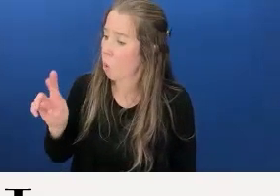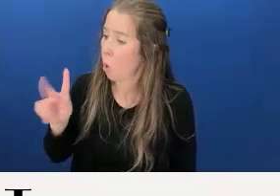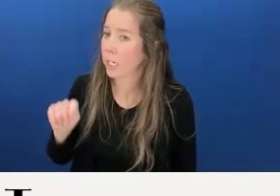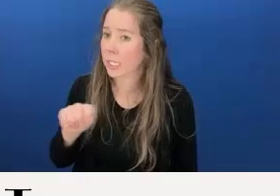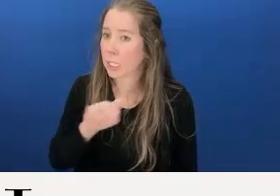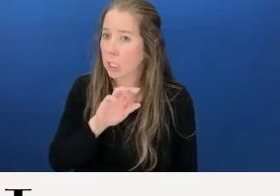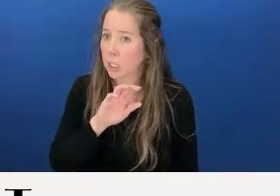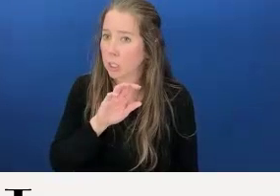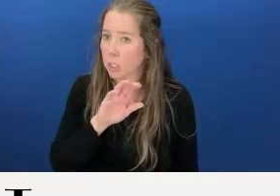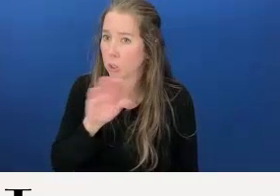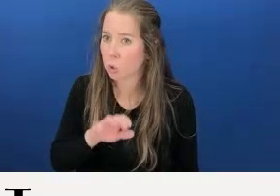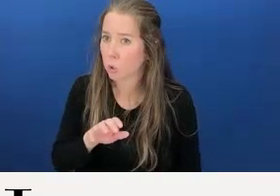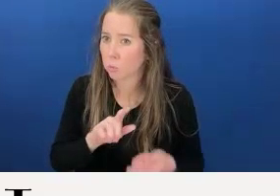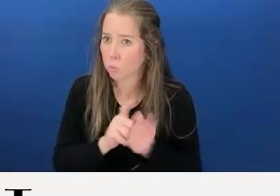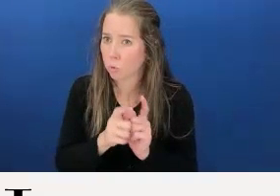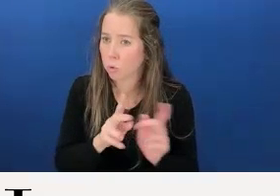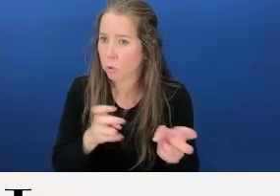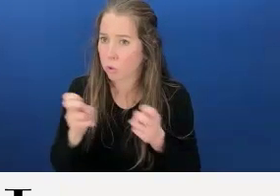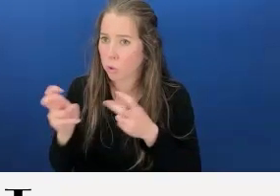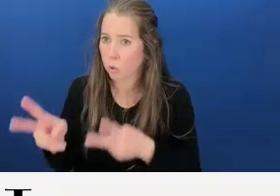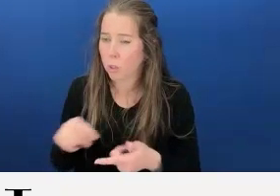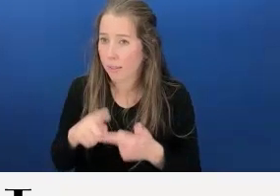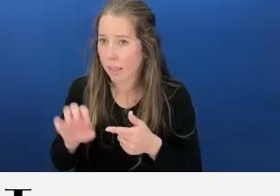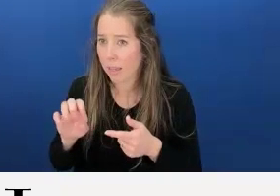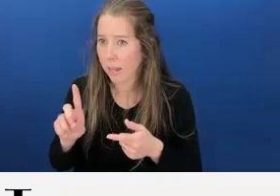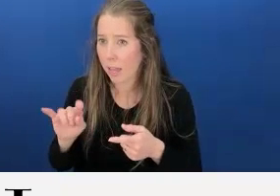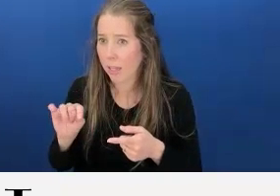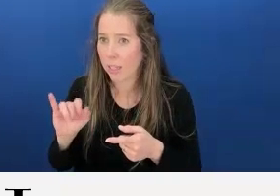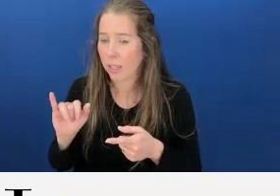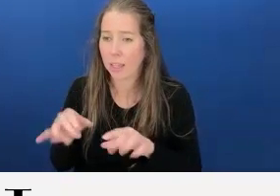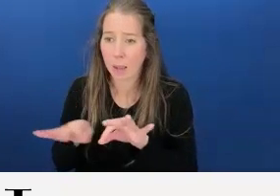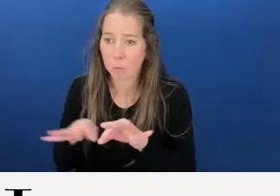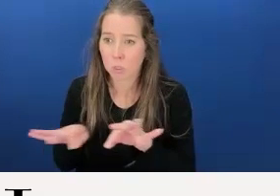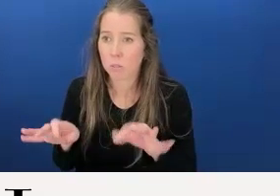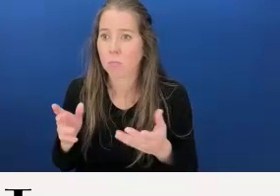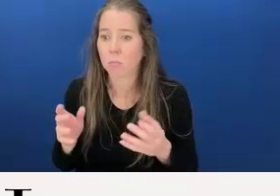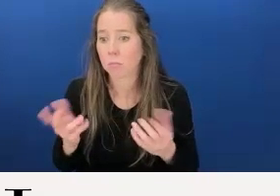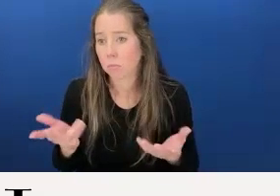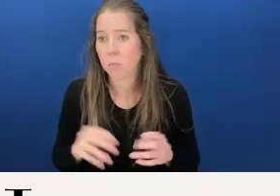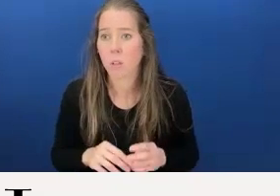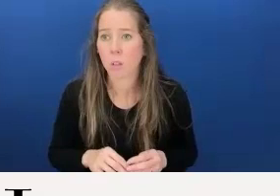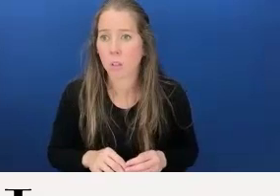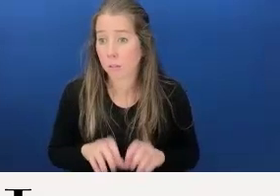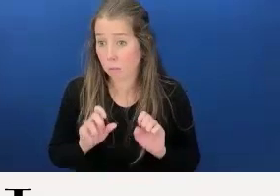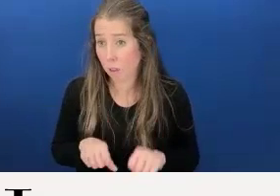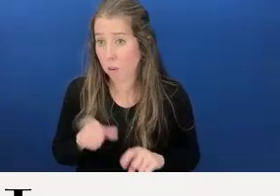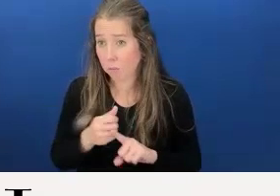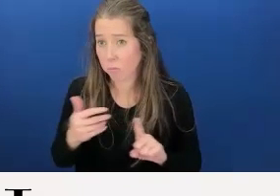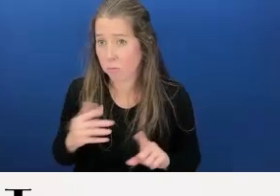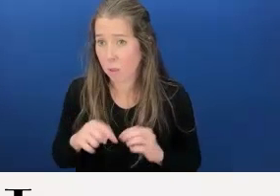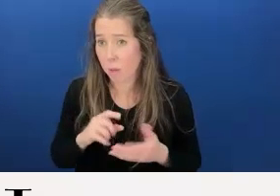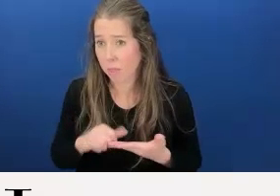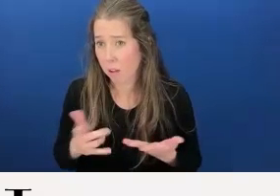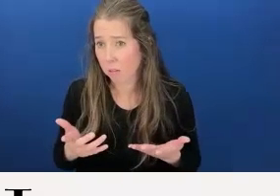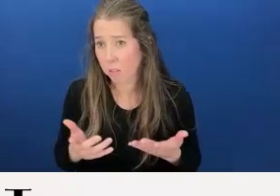edit the translation, and then editing captions would be much, that's the same thing. Wow. So can you, is there a way